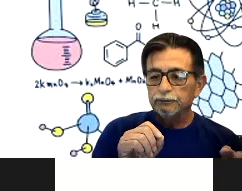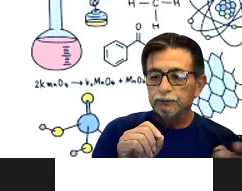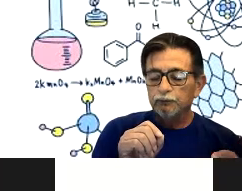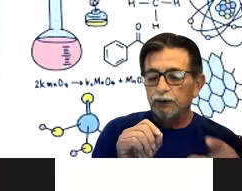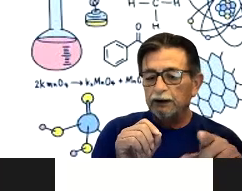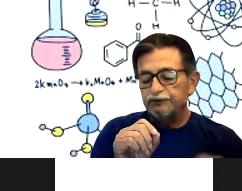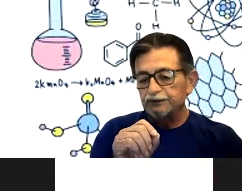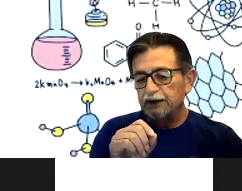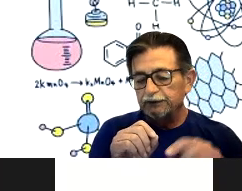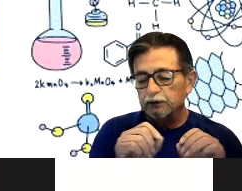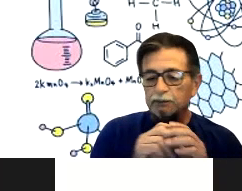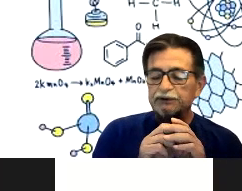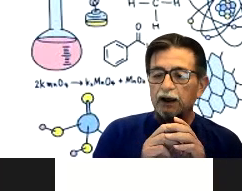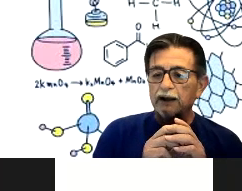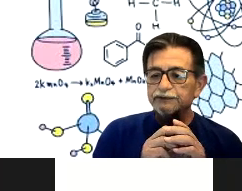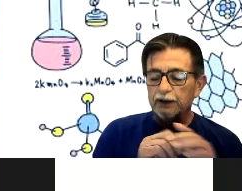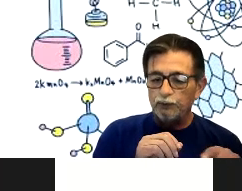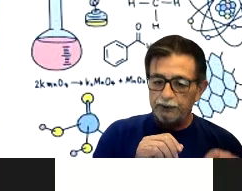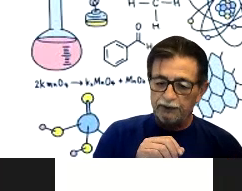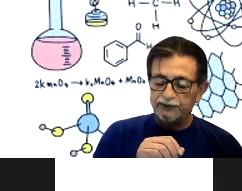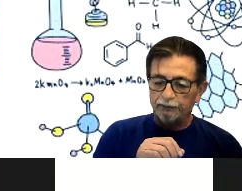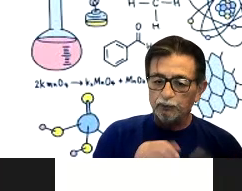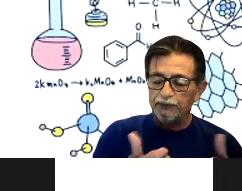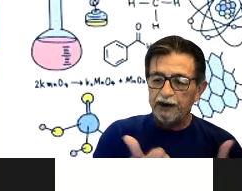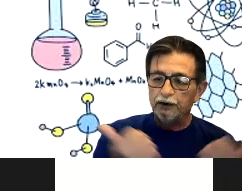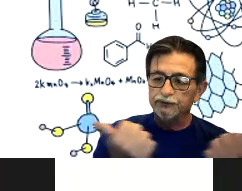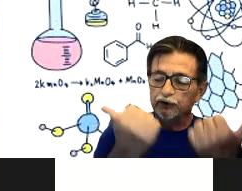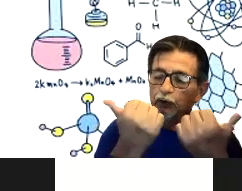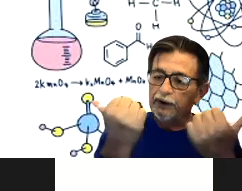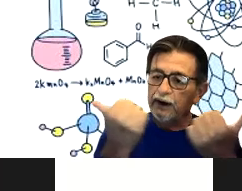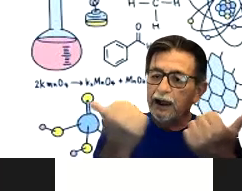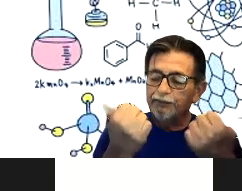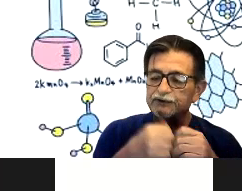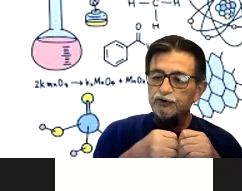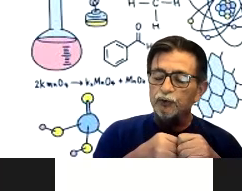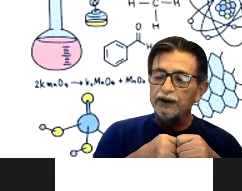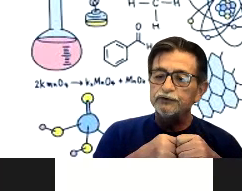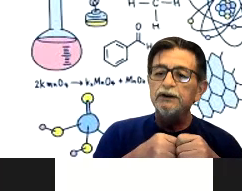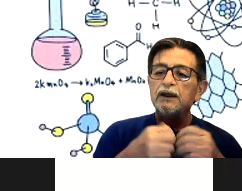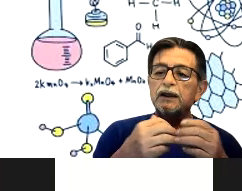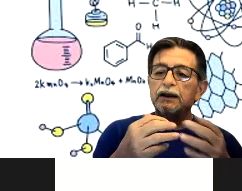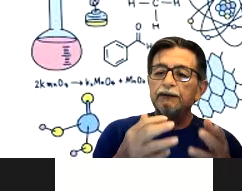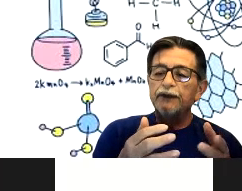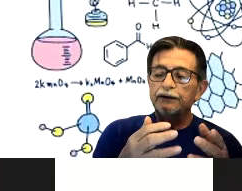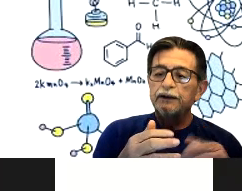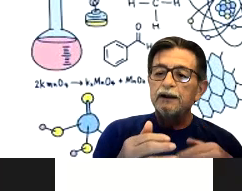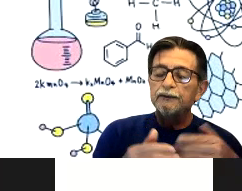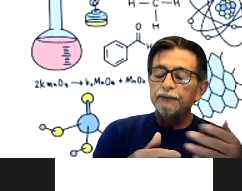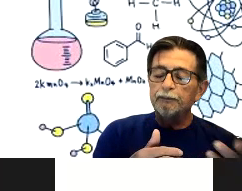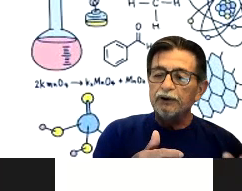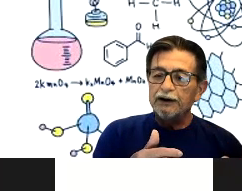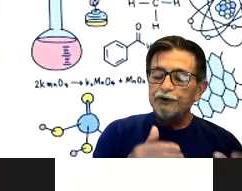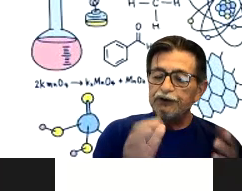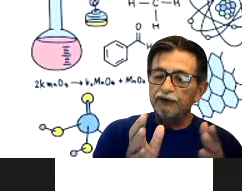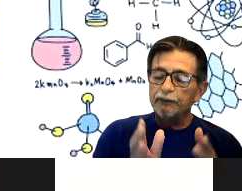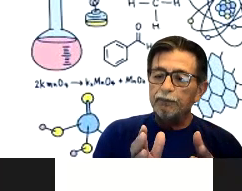canceled, just like the carbon dioxide example where the arrows are going in opposite direction, then